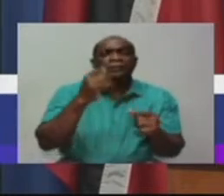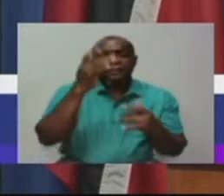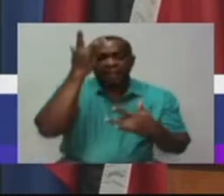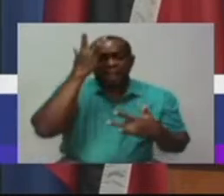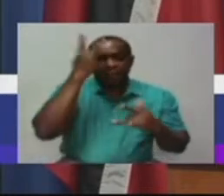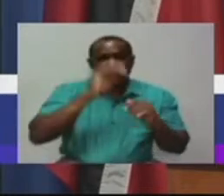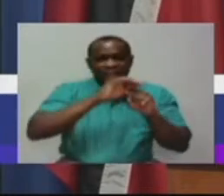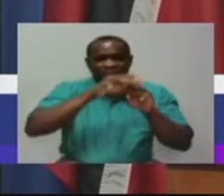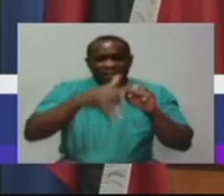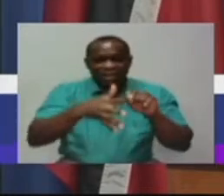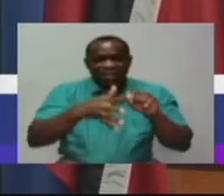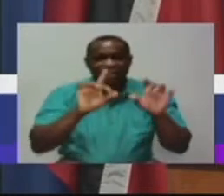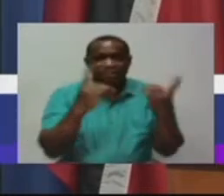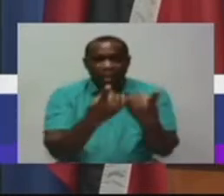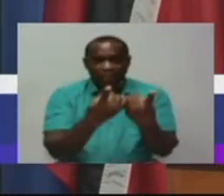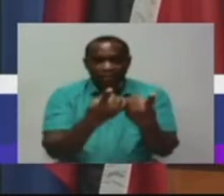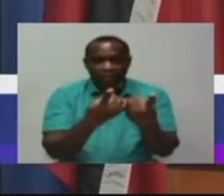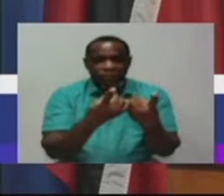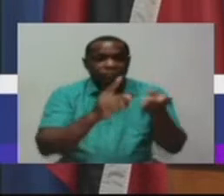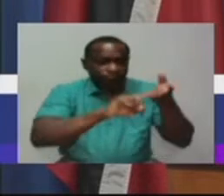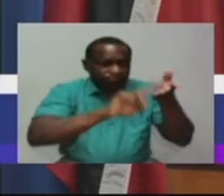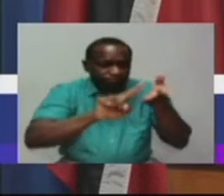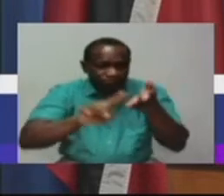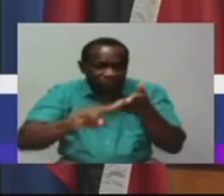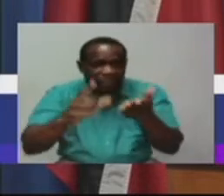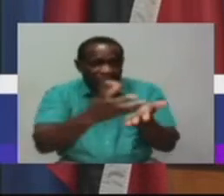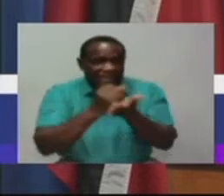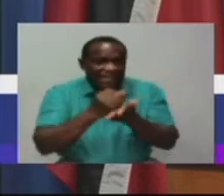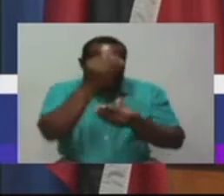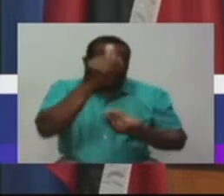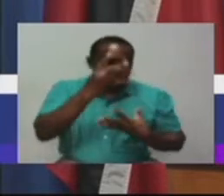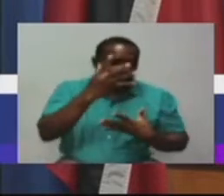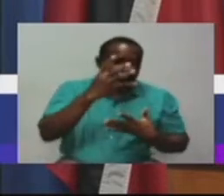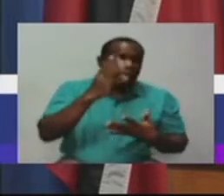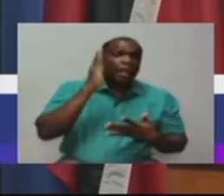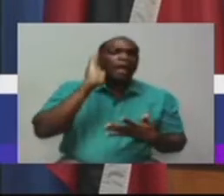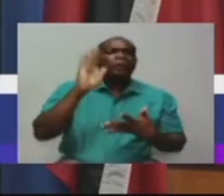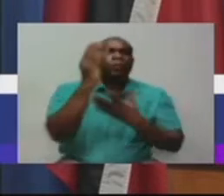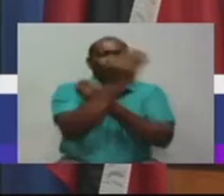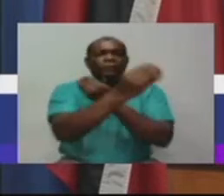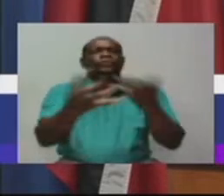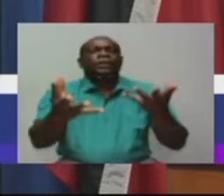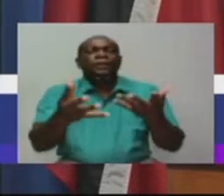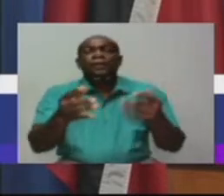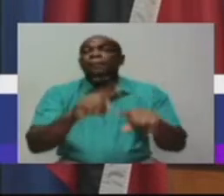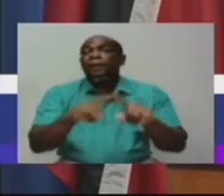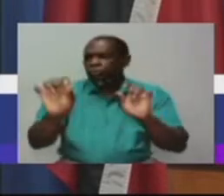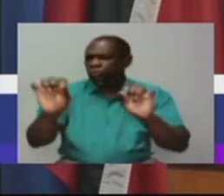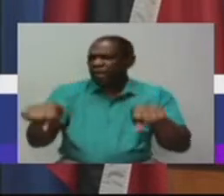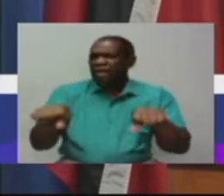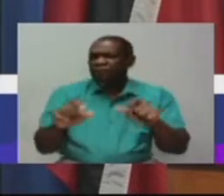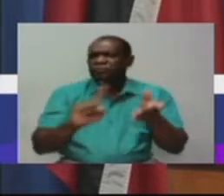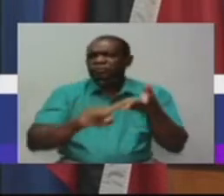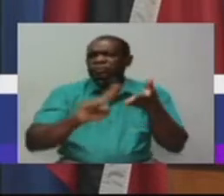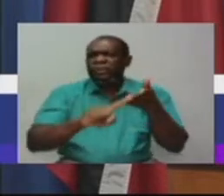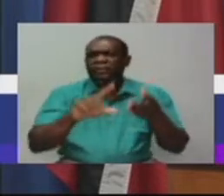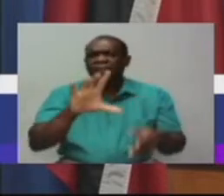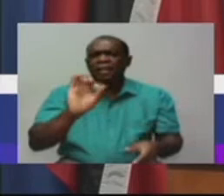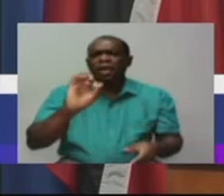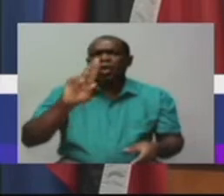it immediately on hand, but of course you are free to communicate with the corporate communications department and we would provide it. Thank